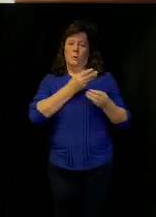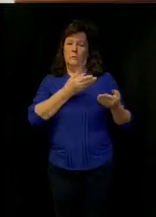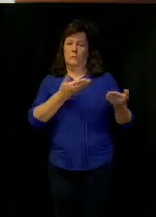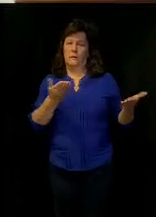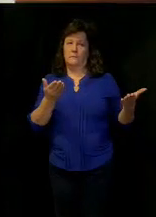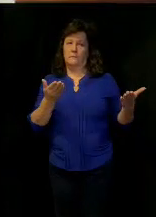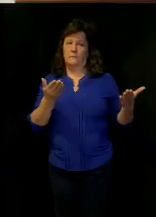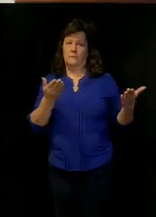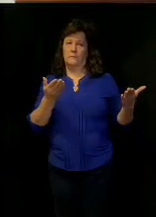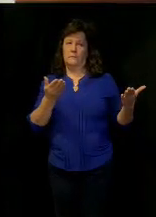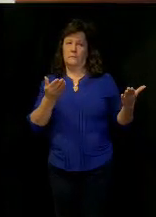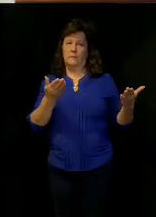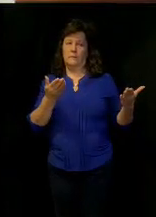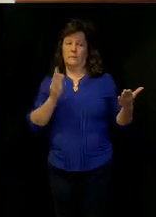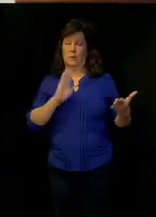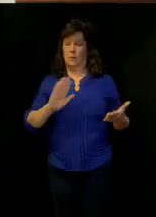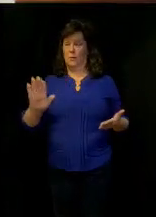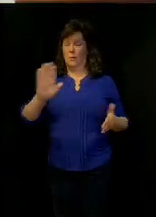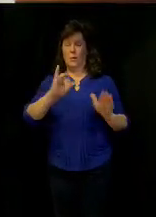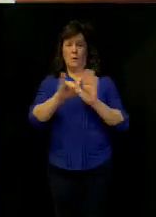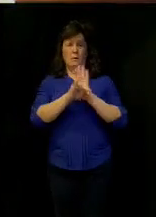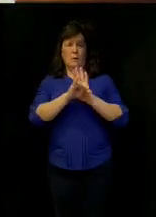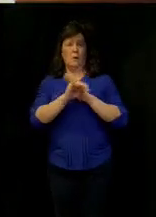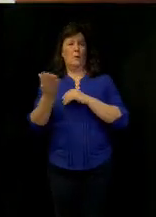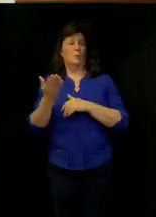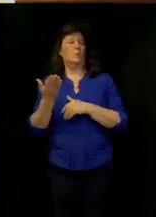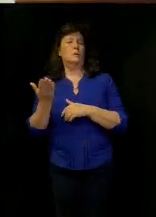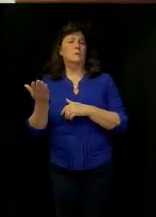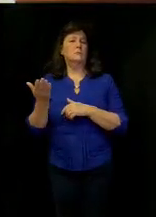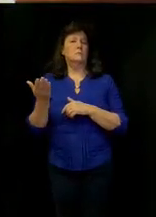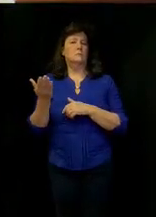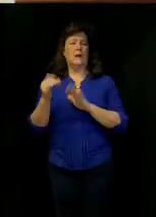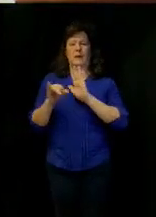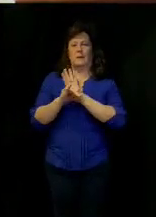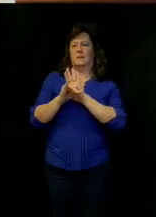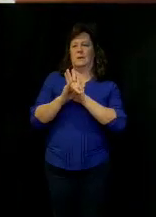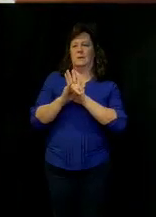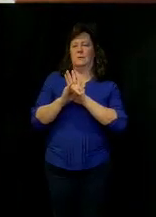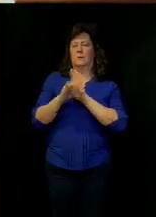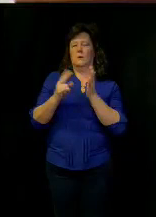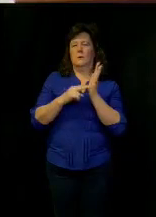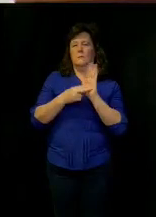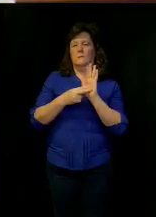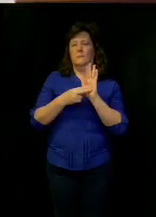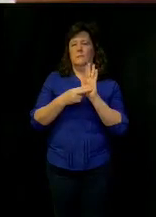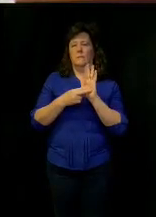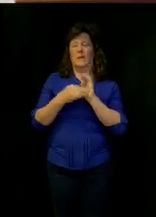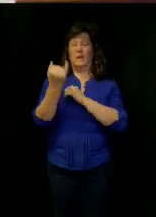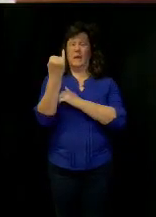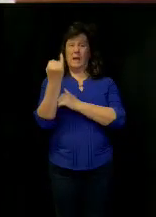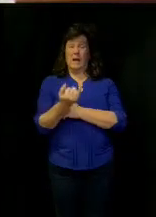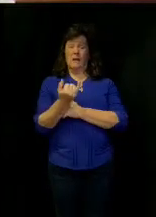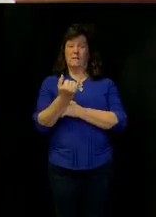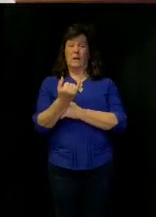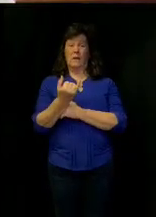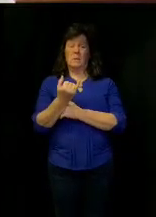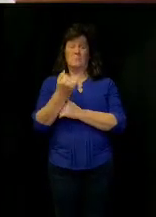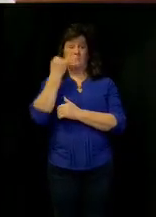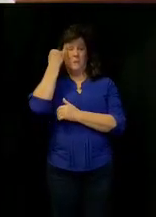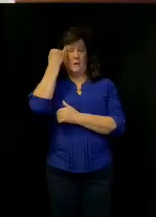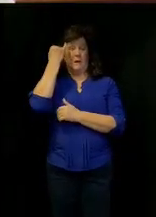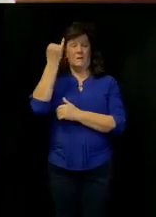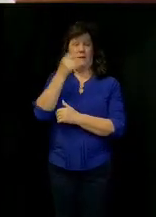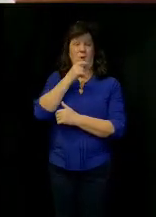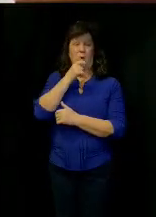I'm talking about your identity today. What is your identity? What is identity anyway? It's an individual sense of who they are and their